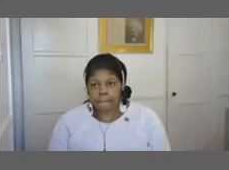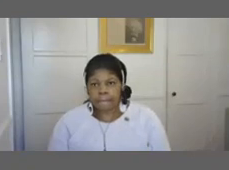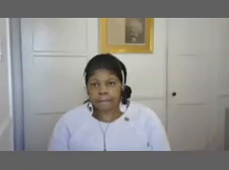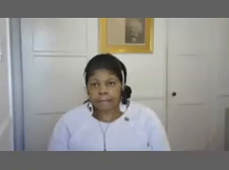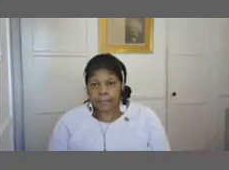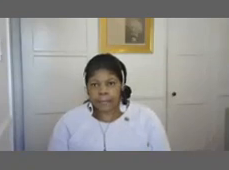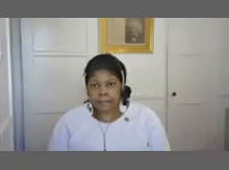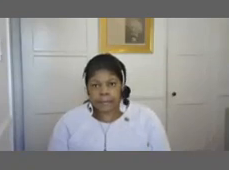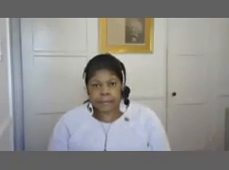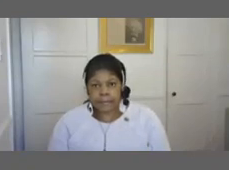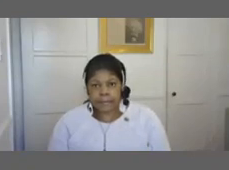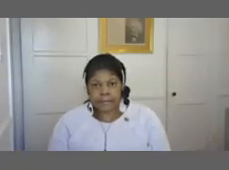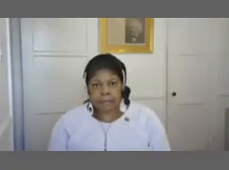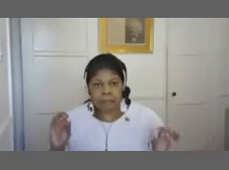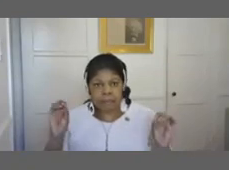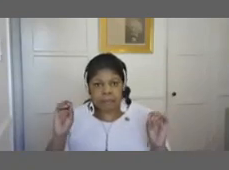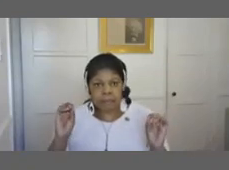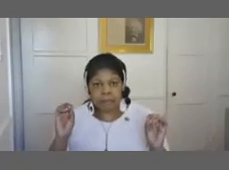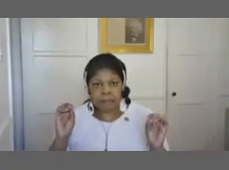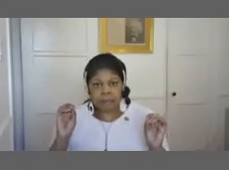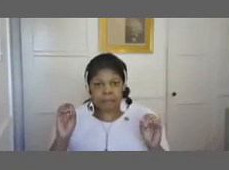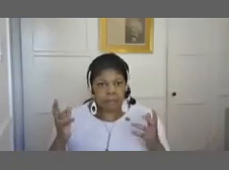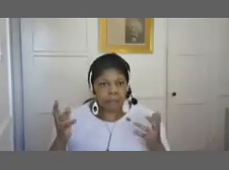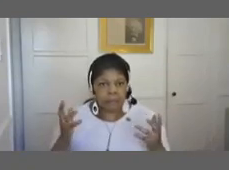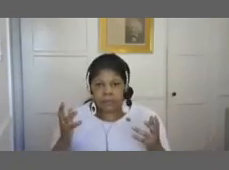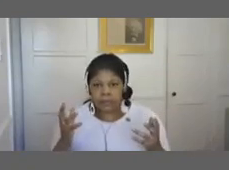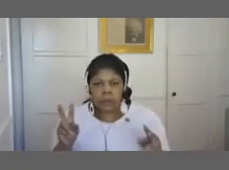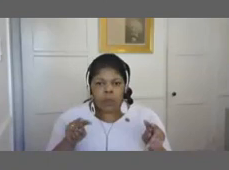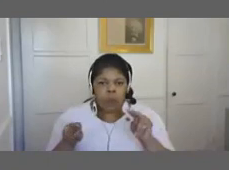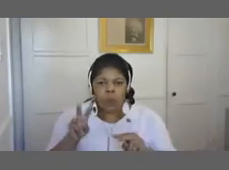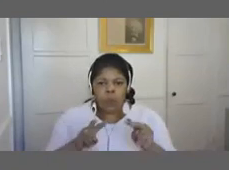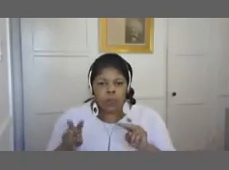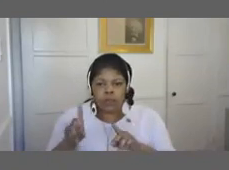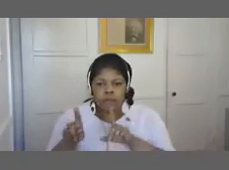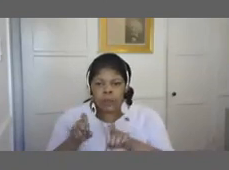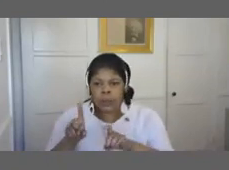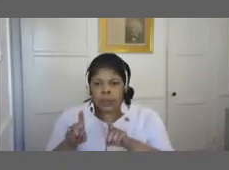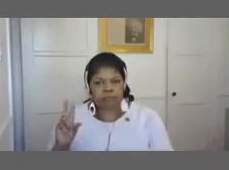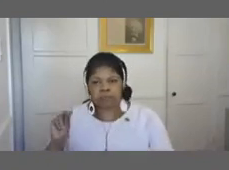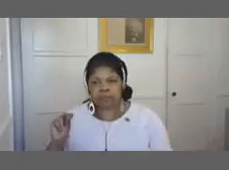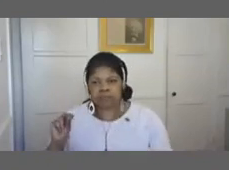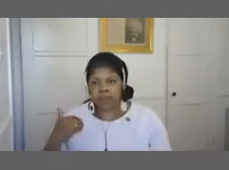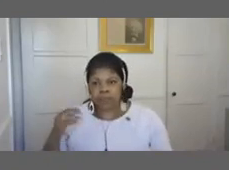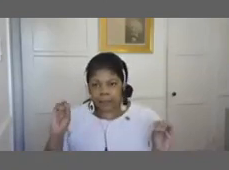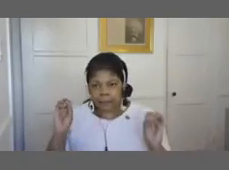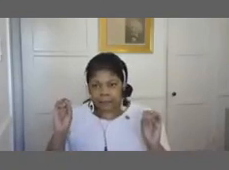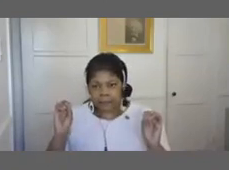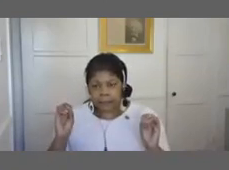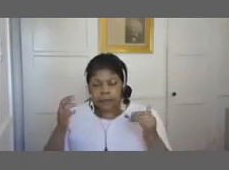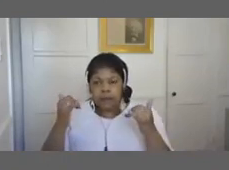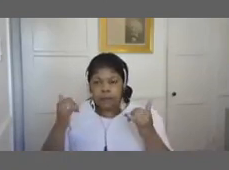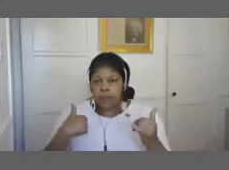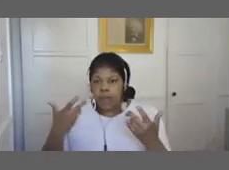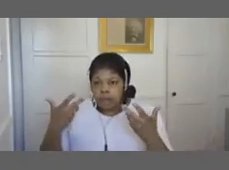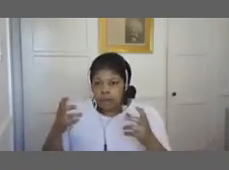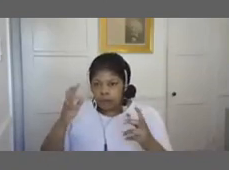no, okay. I don't know if I have, if somebody has a question or not. Okay. So I've now created a new color.